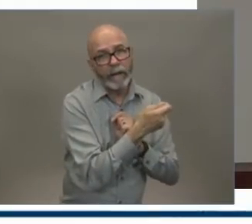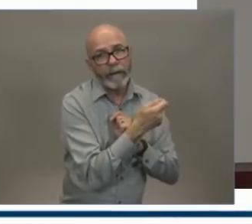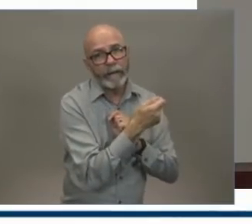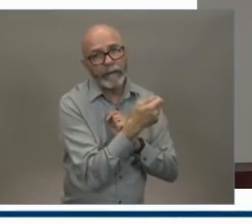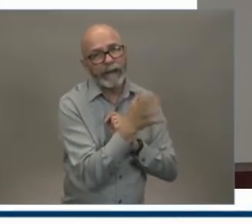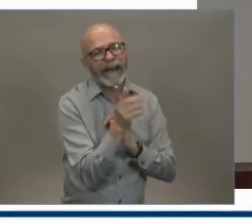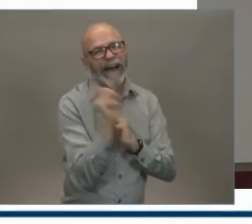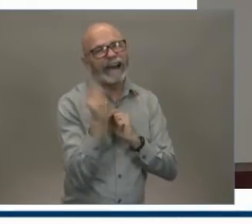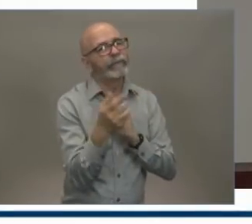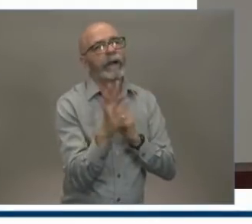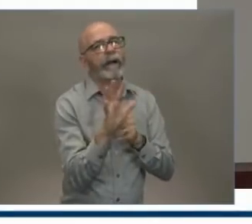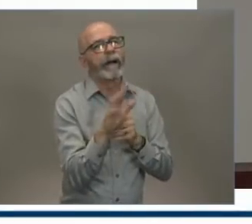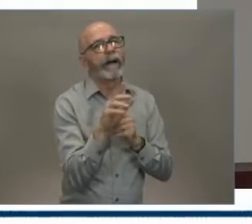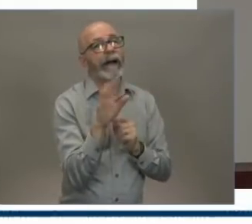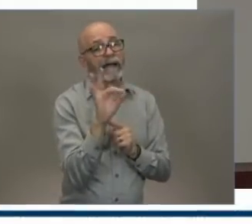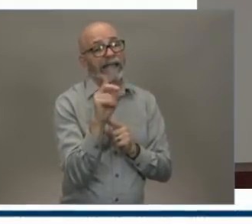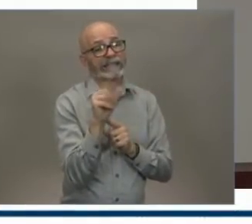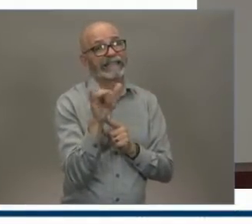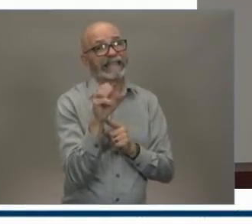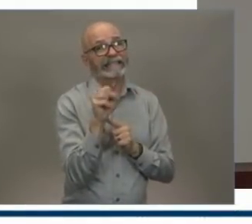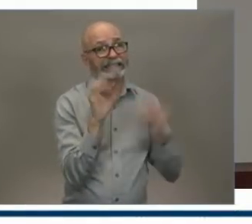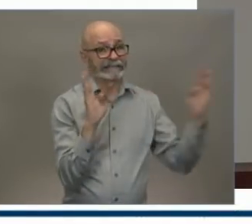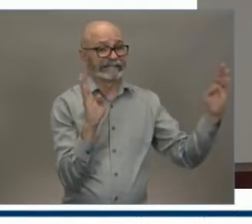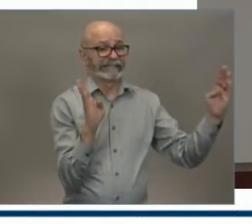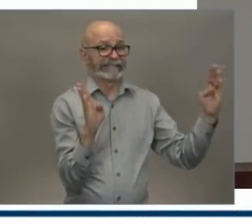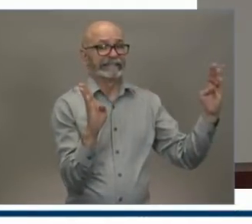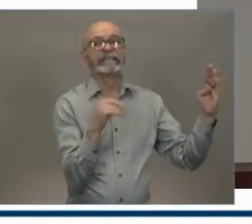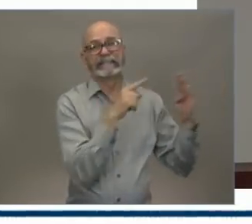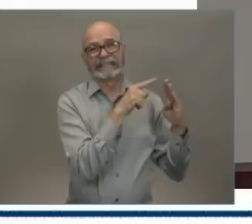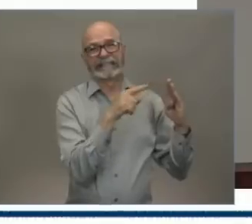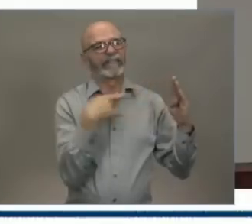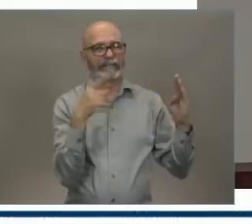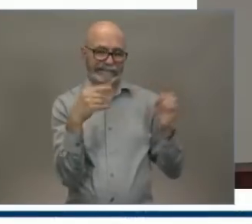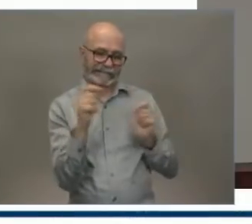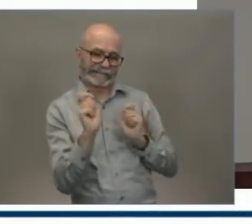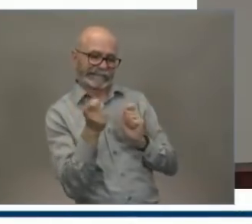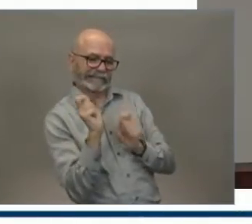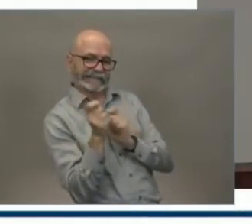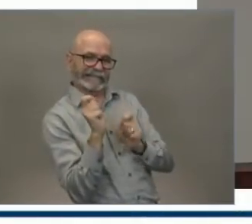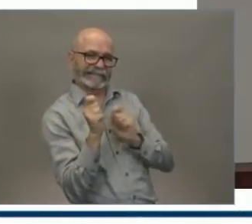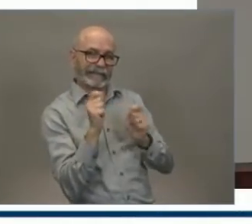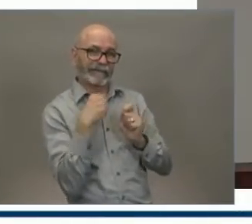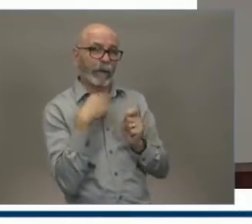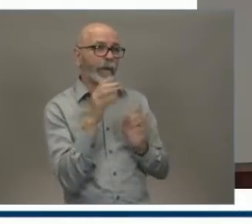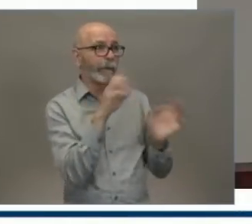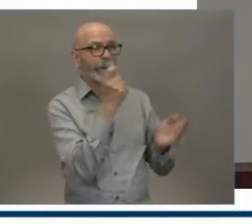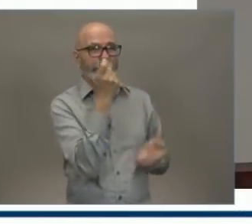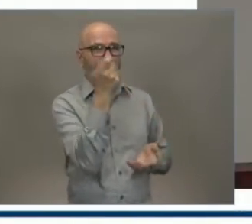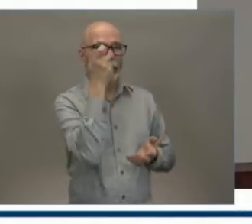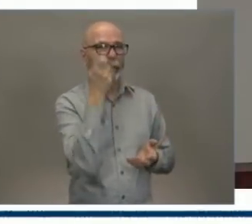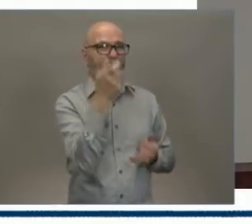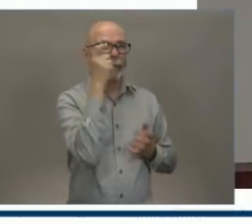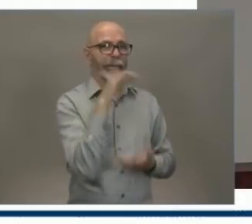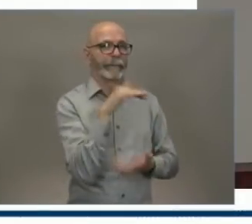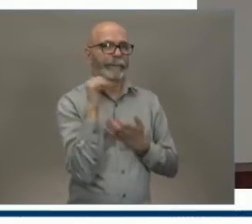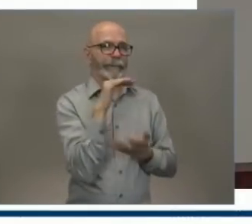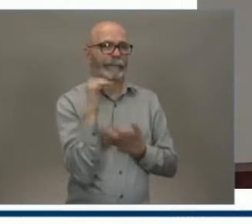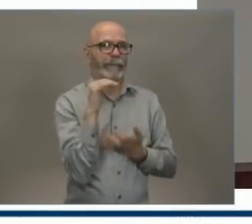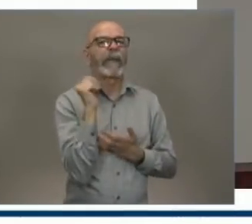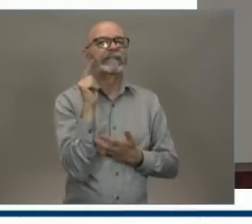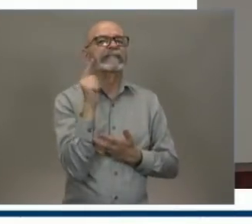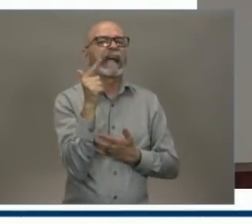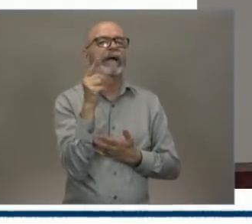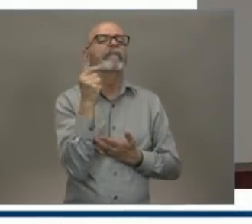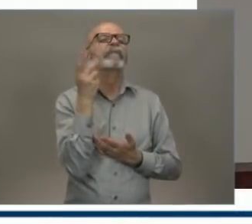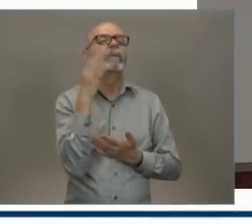and less vaccine right now. All expectation for those delayed amounts to come later in February